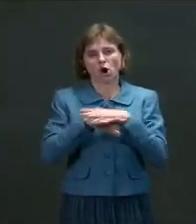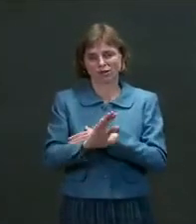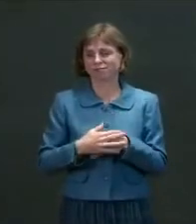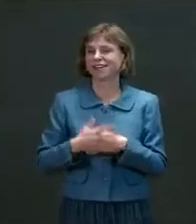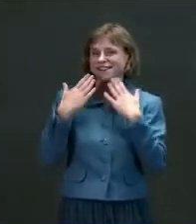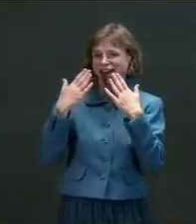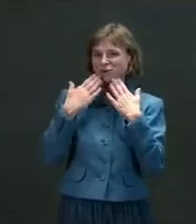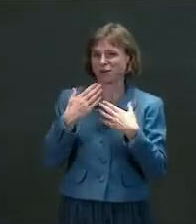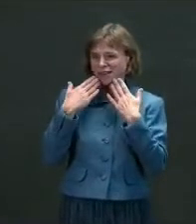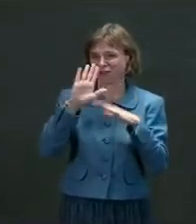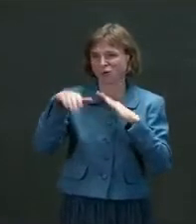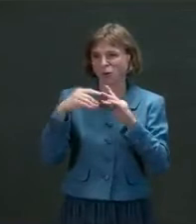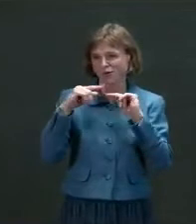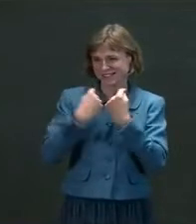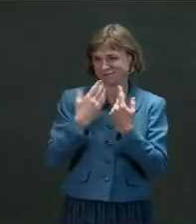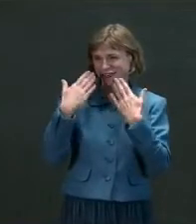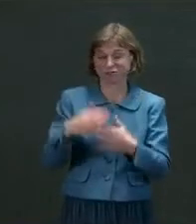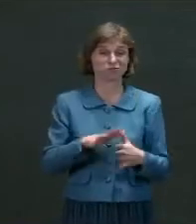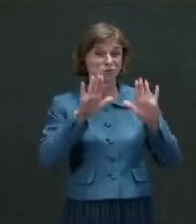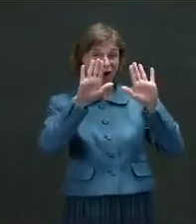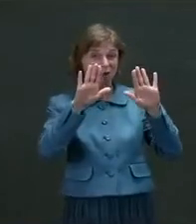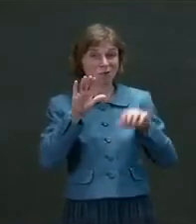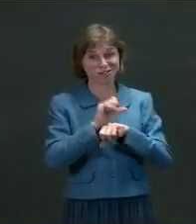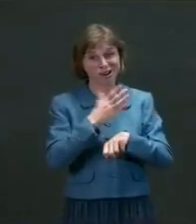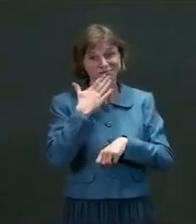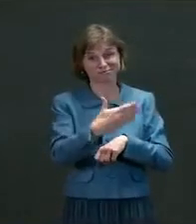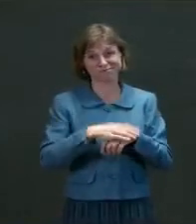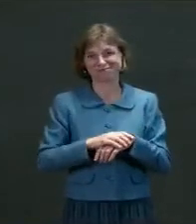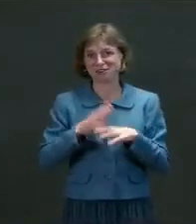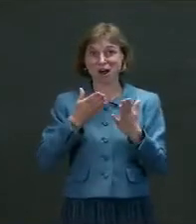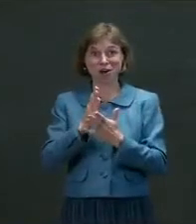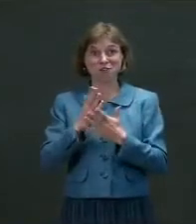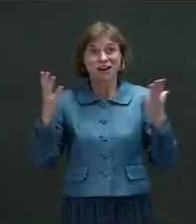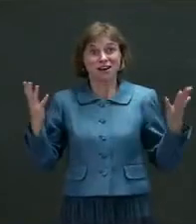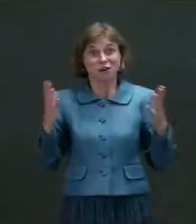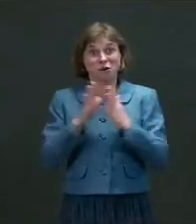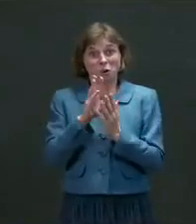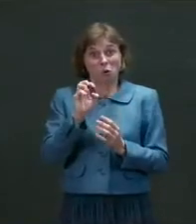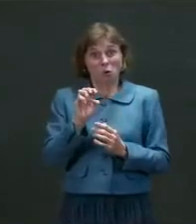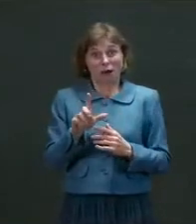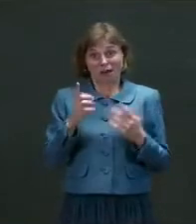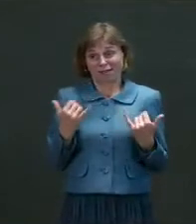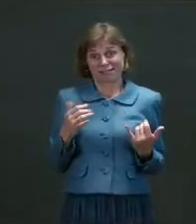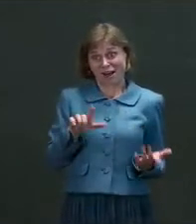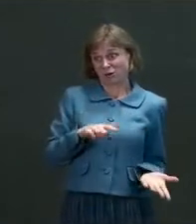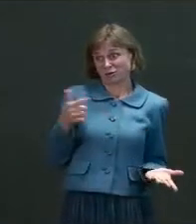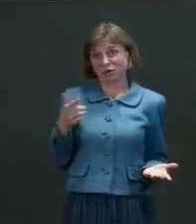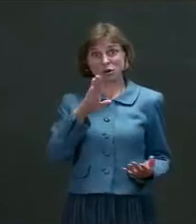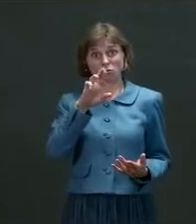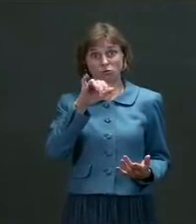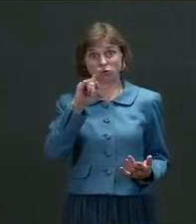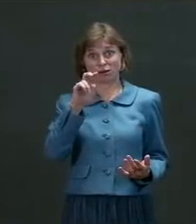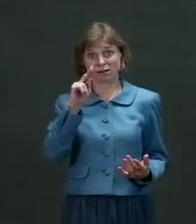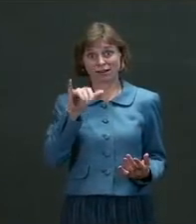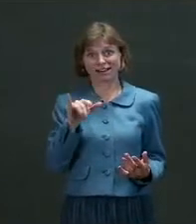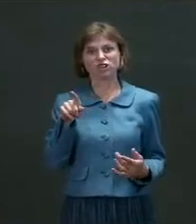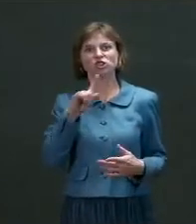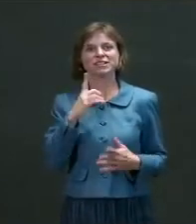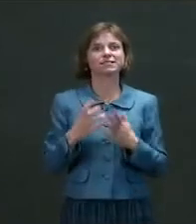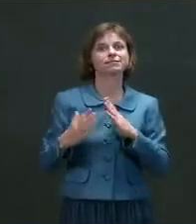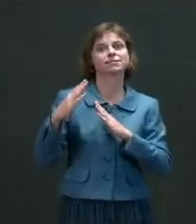them. Doing a great job, Doc. Thank you. All right, well now I am going to hand it over to Brittany, who is our lead